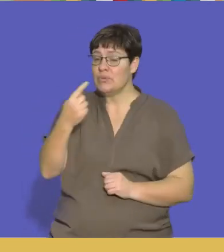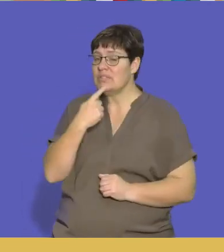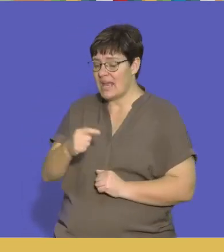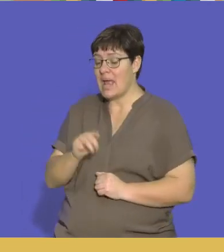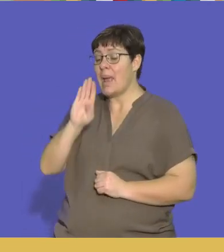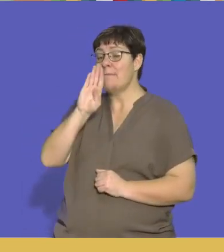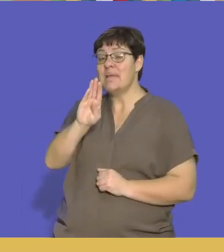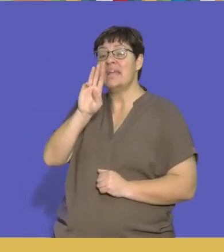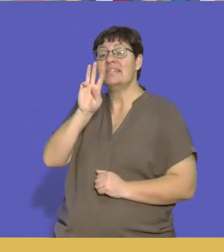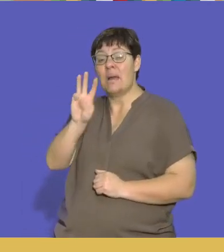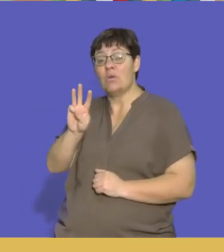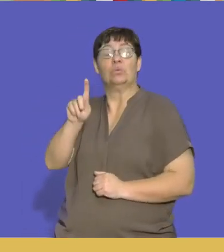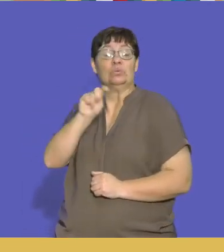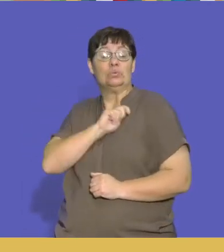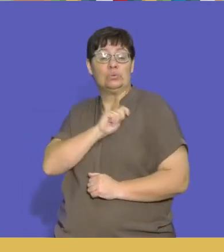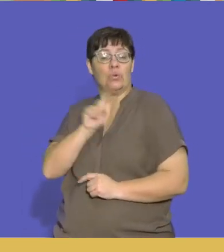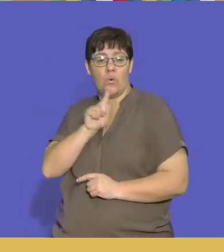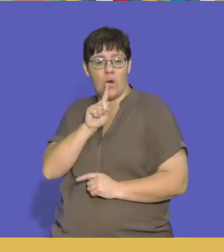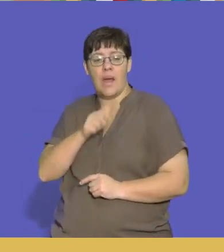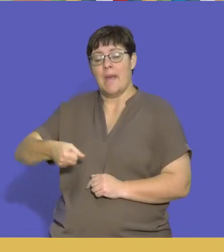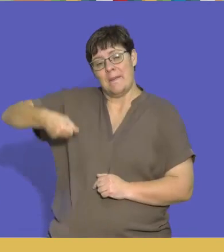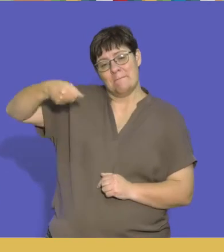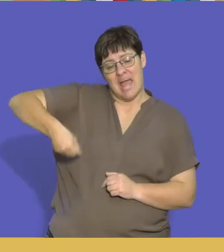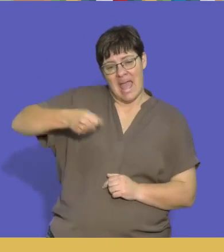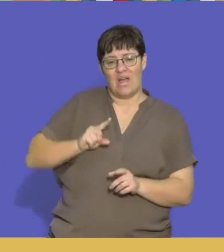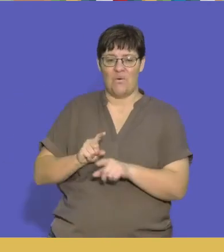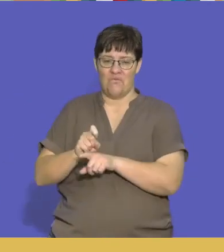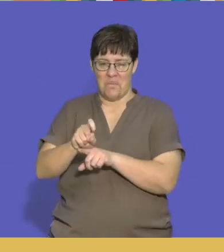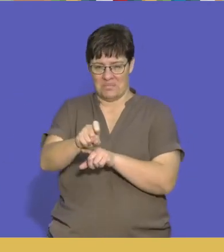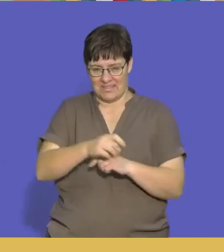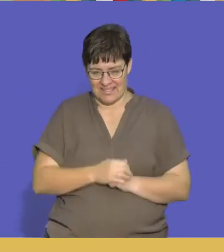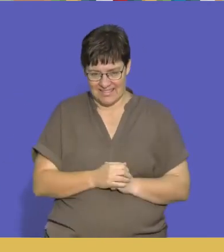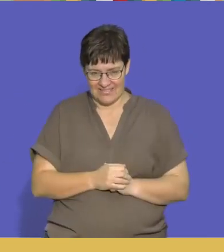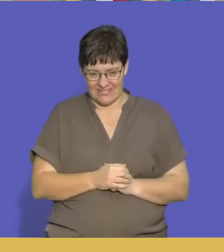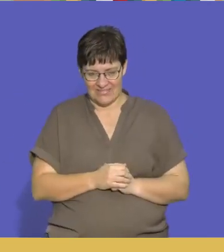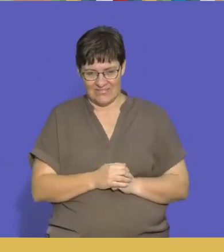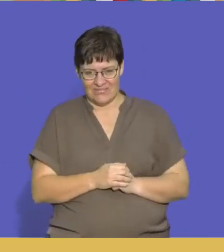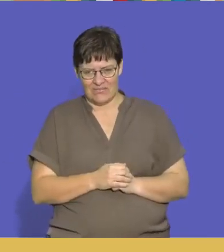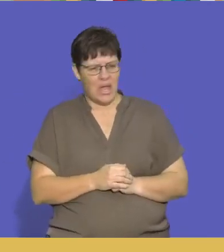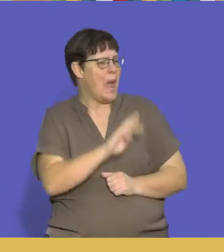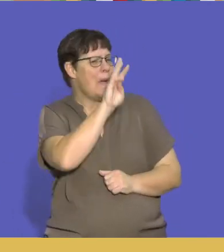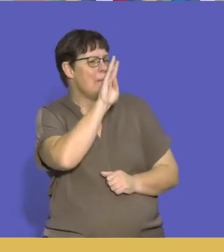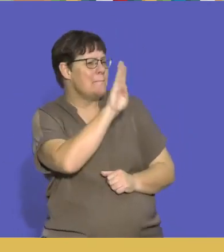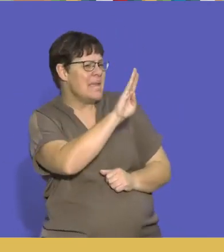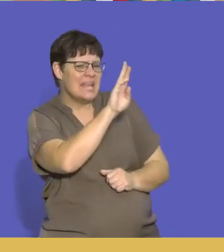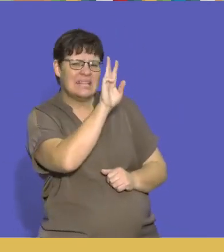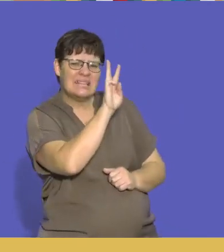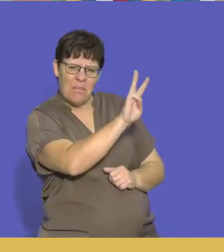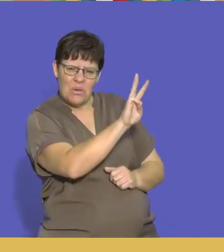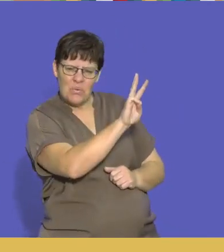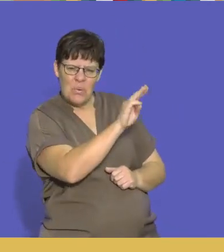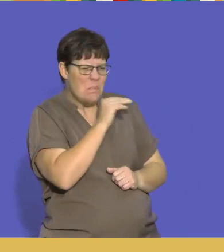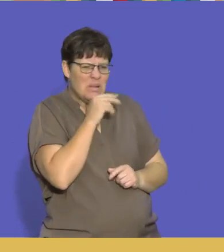say, BW really stood for bag of worms. Let's try that. What did